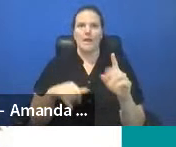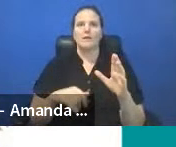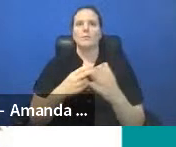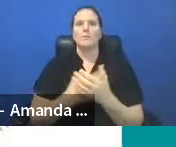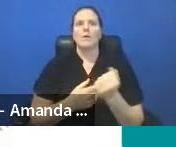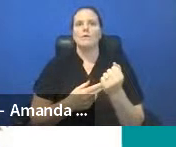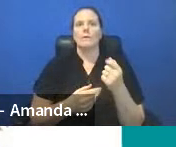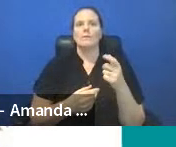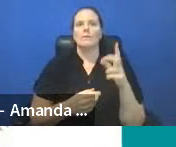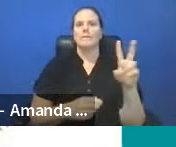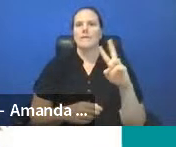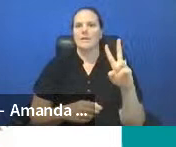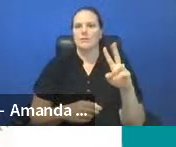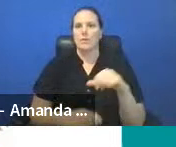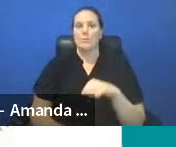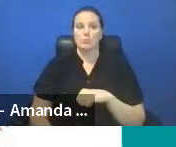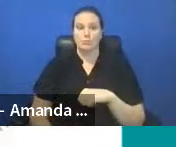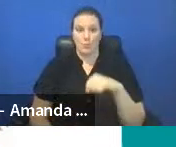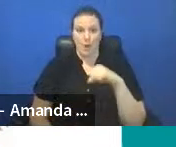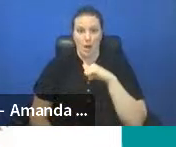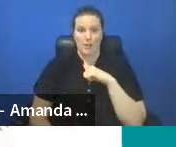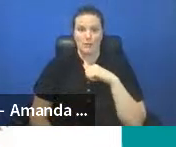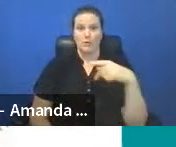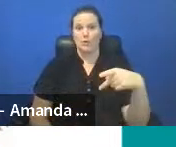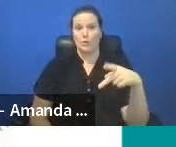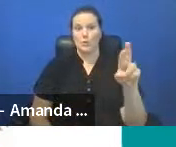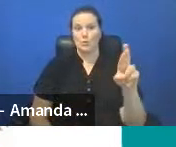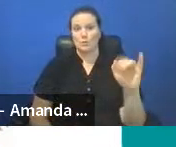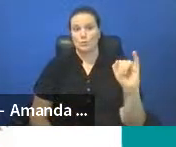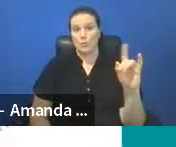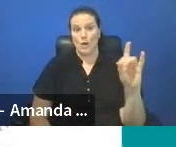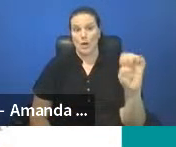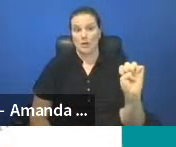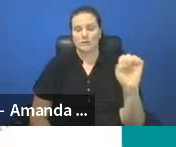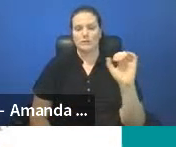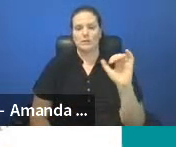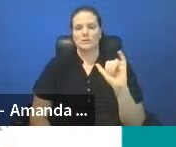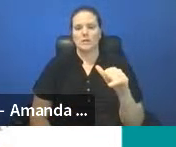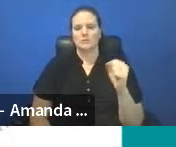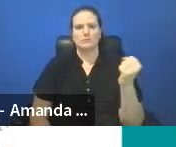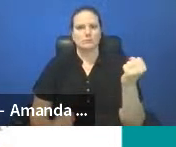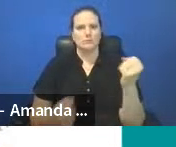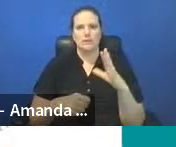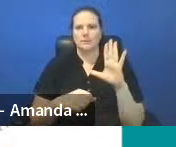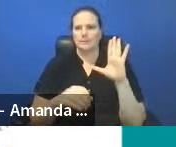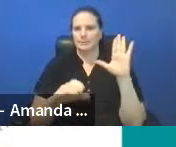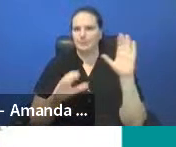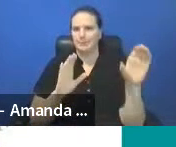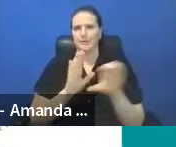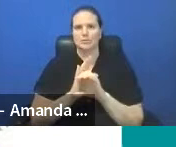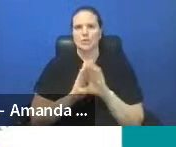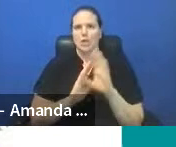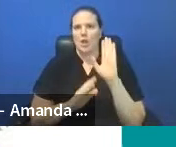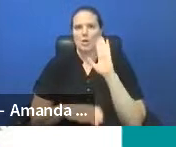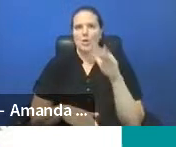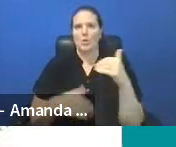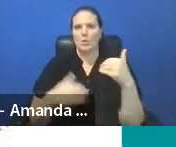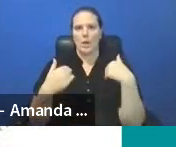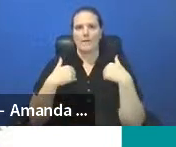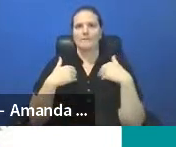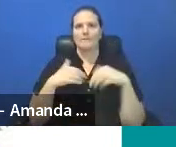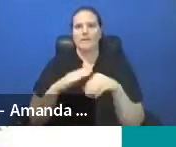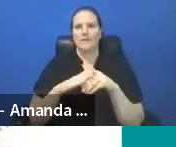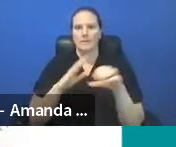from Vancouver Pride, but there are a ton of pictures, and I know that we have them in a